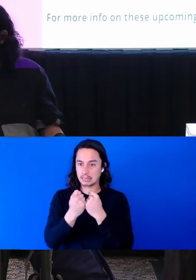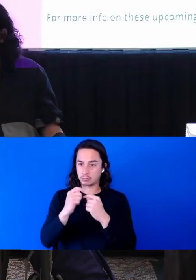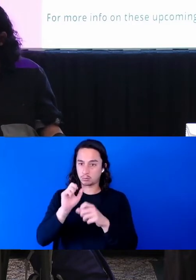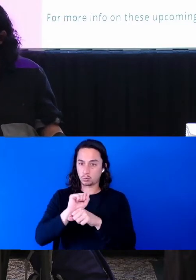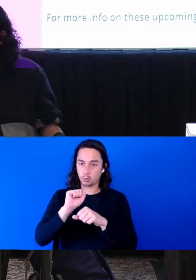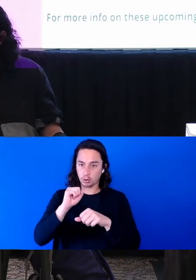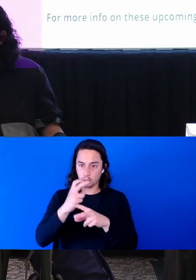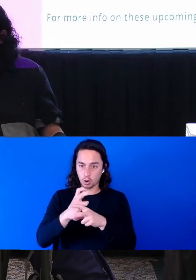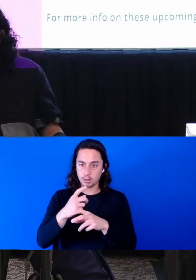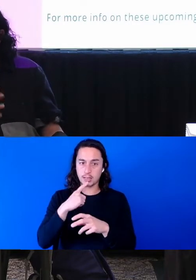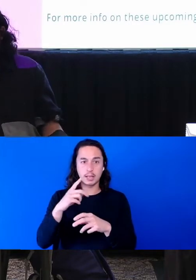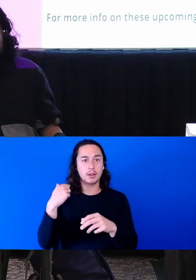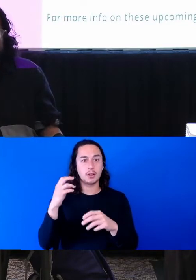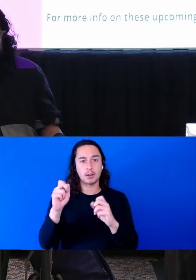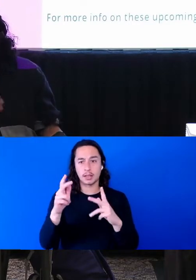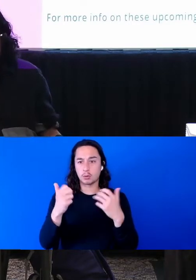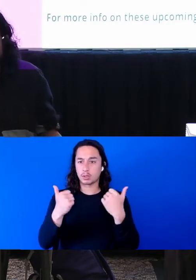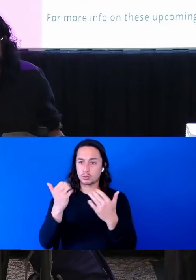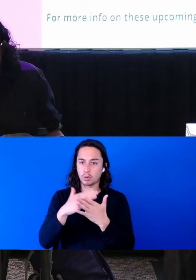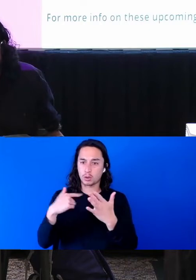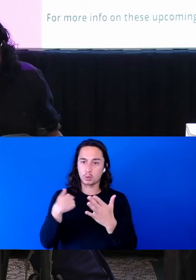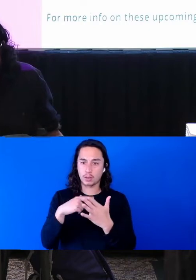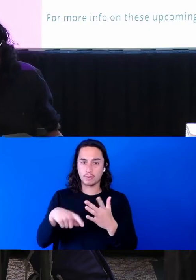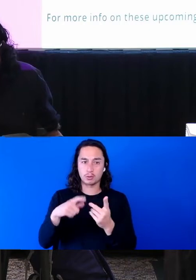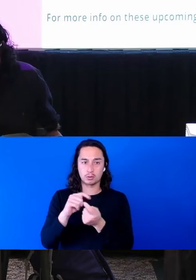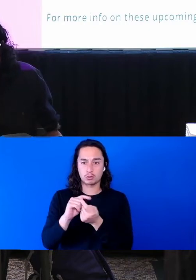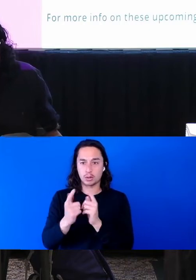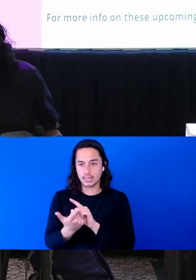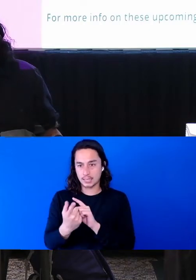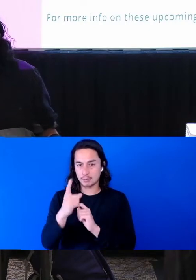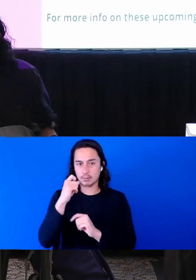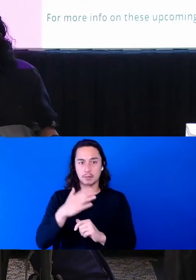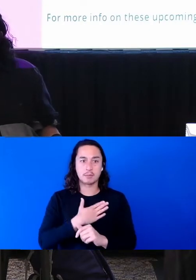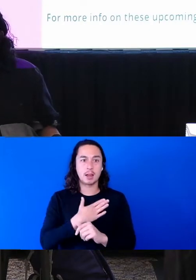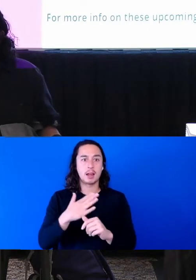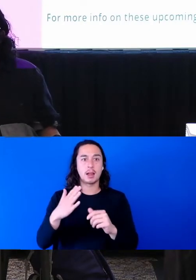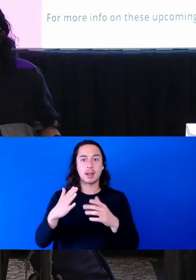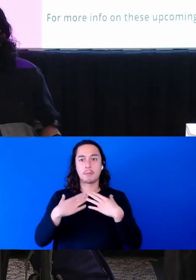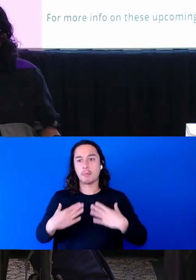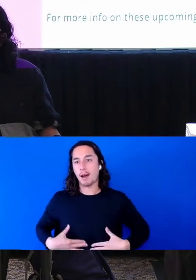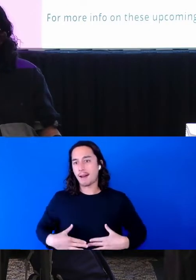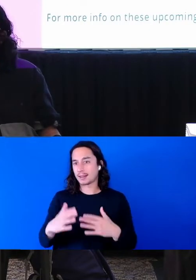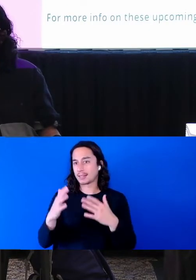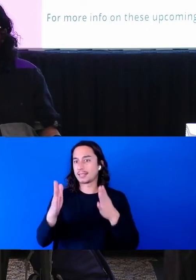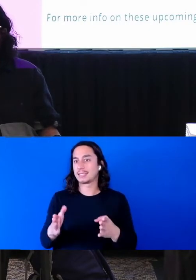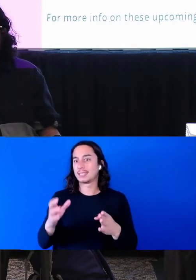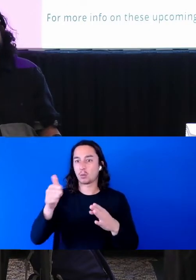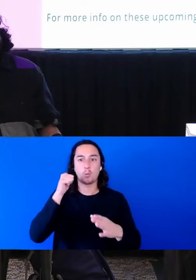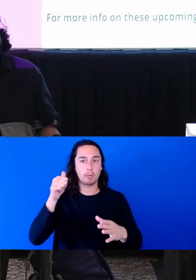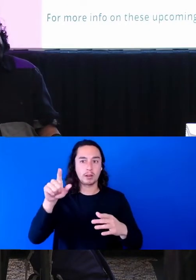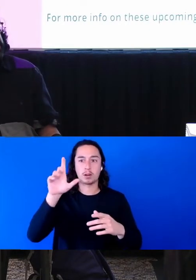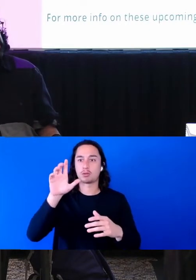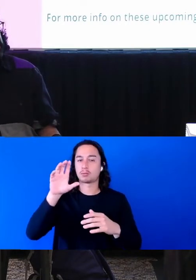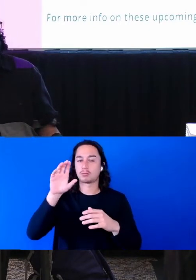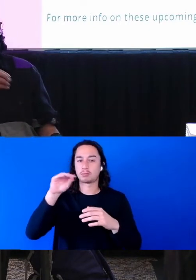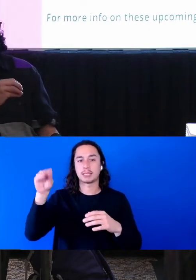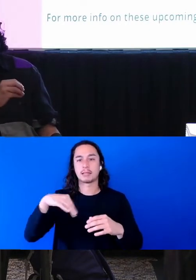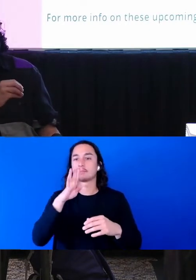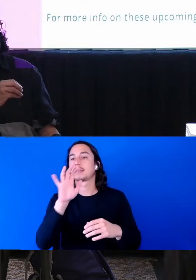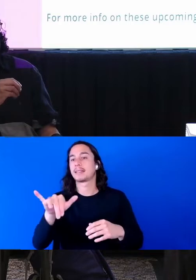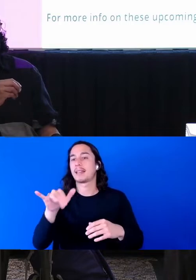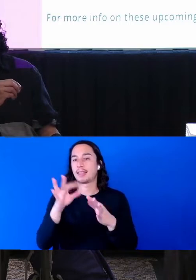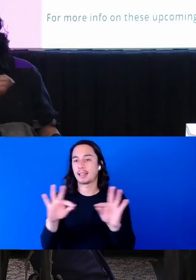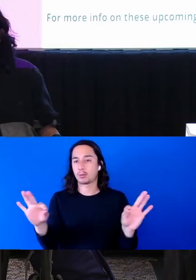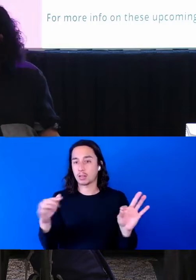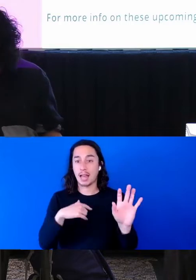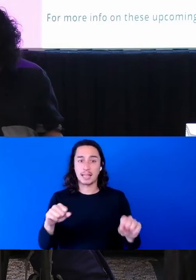for legibility, because my audience won't be 100% Urdu speakers, but what are the ways I can also choose to not translate or be